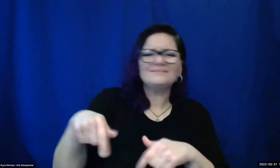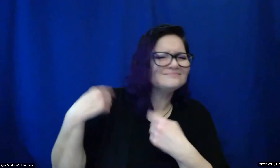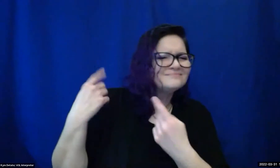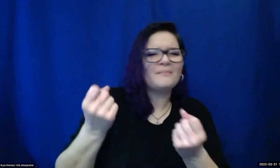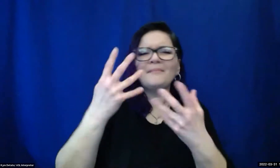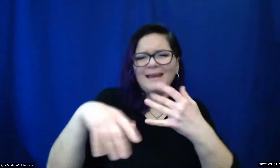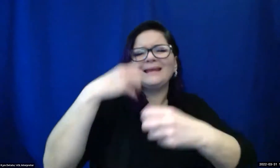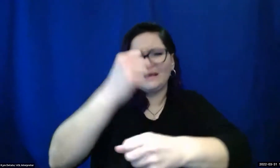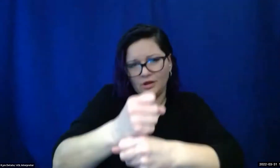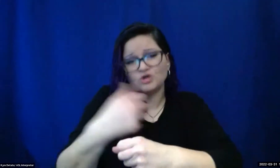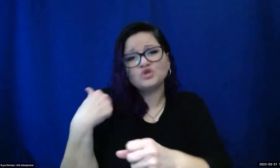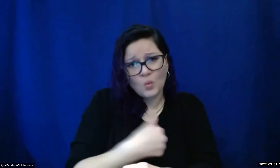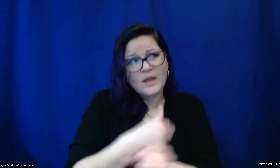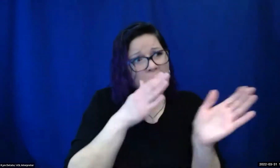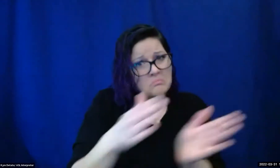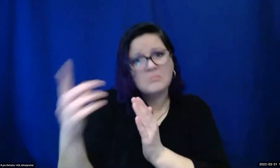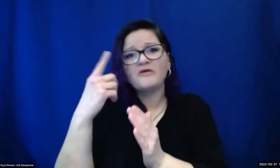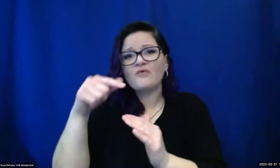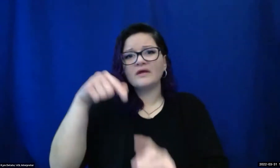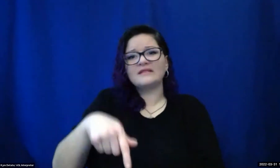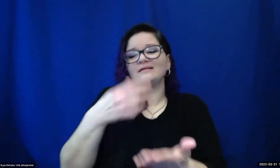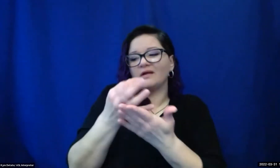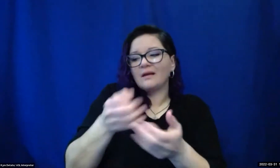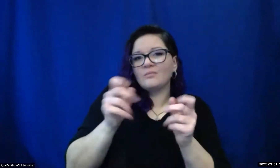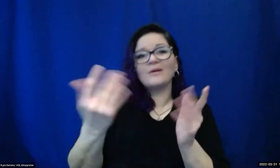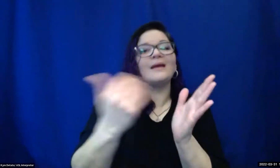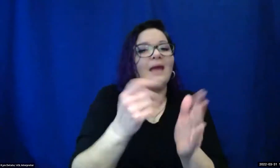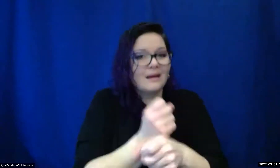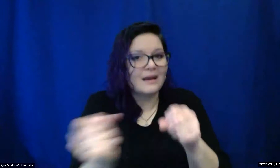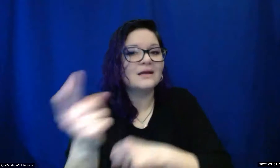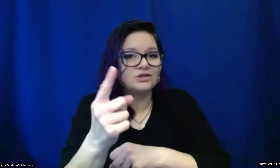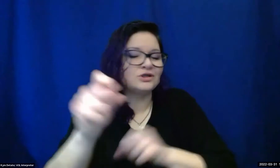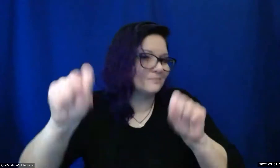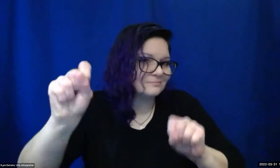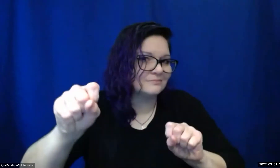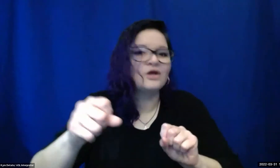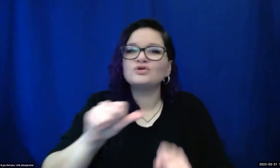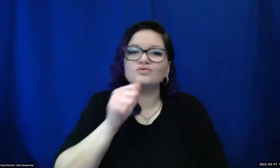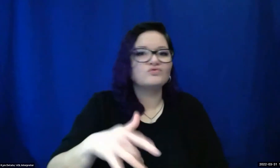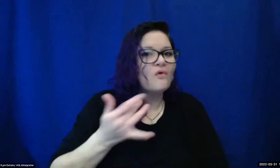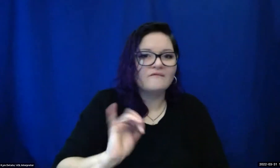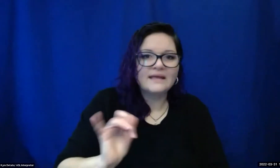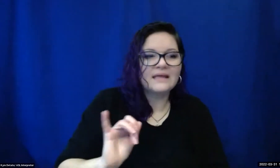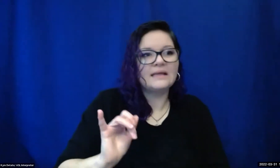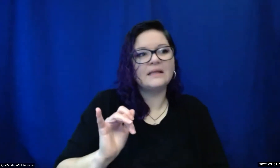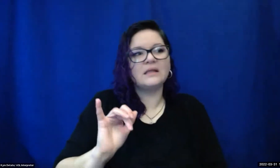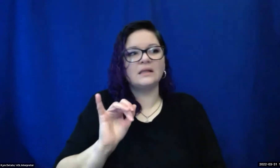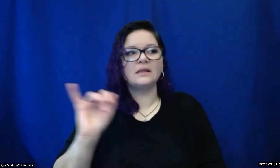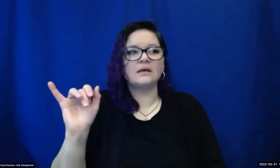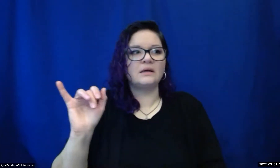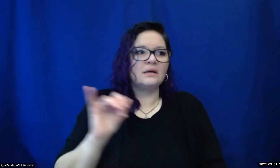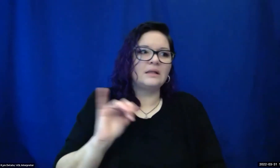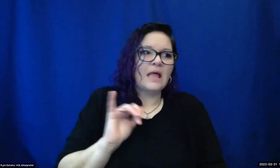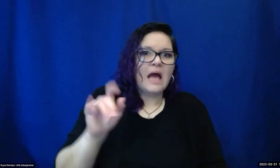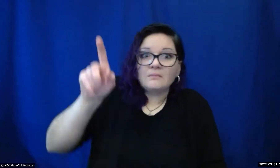anticipate having this funding opportunity again next year. So don't feel that you need to apply